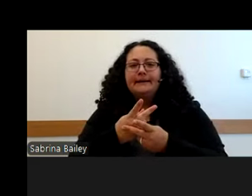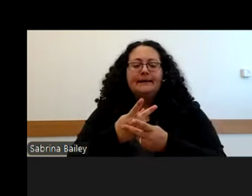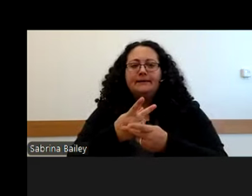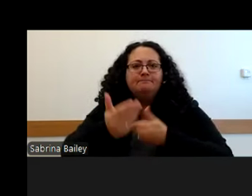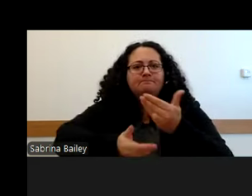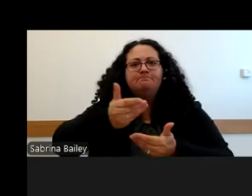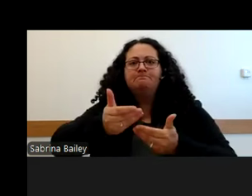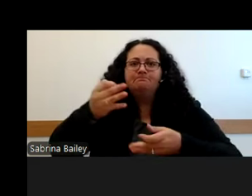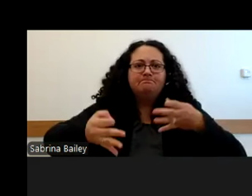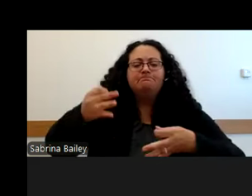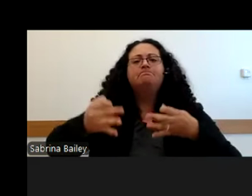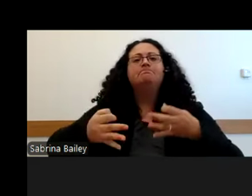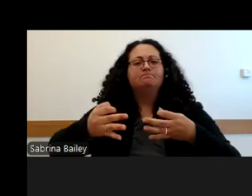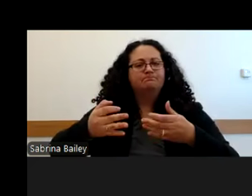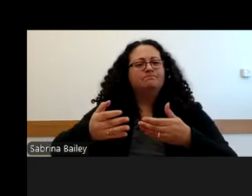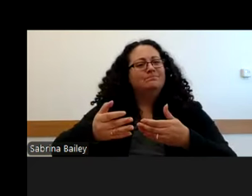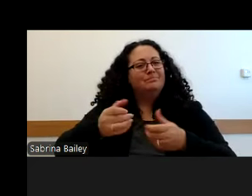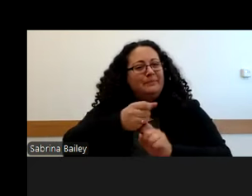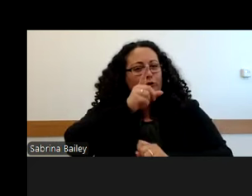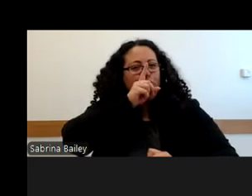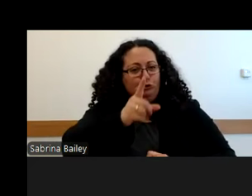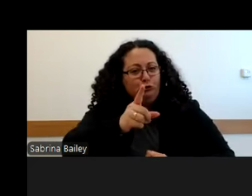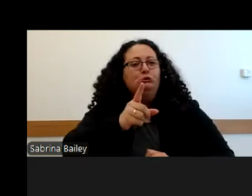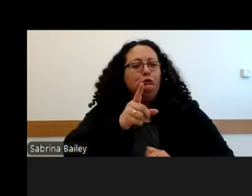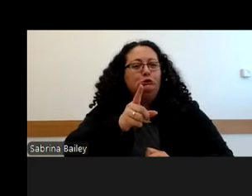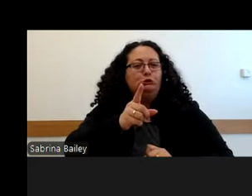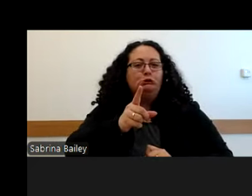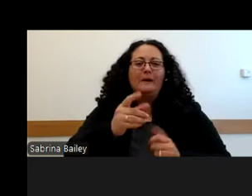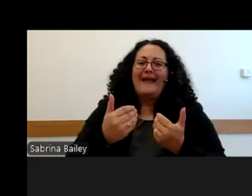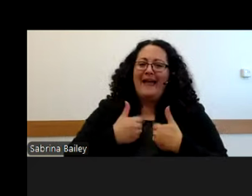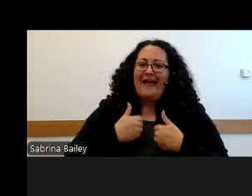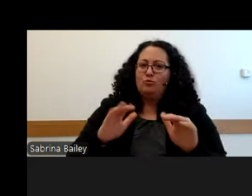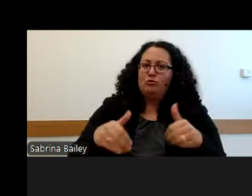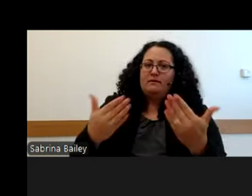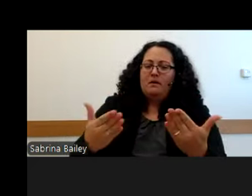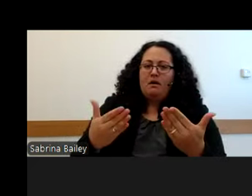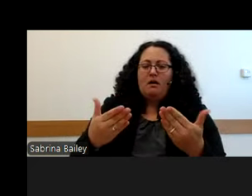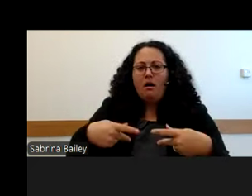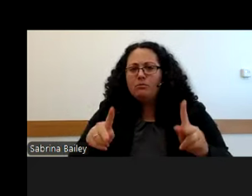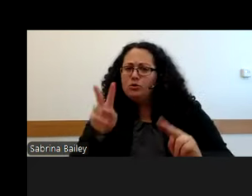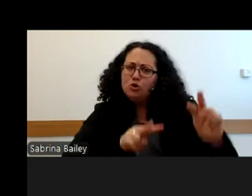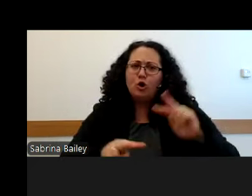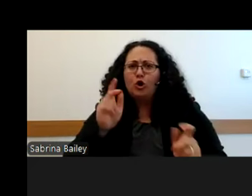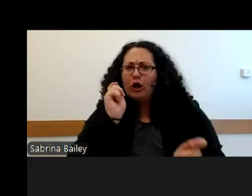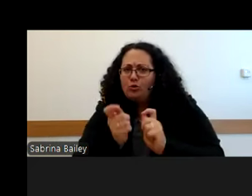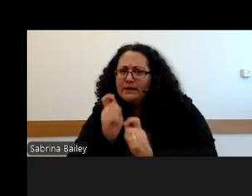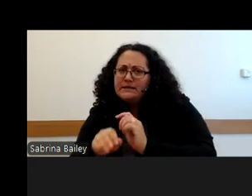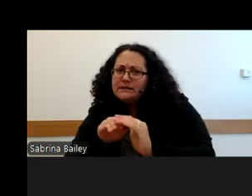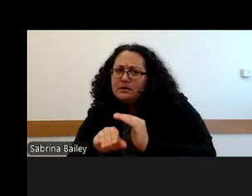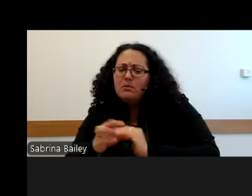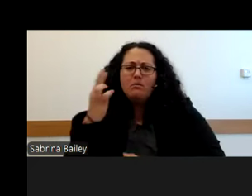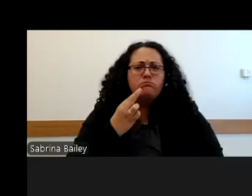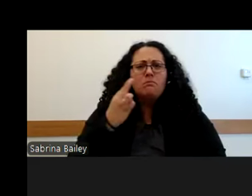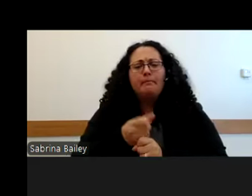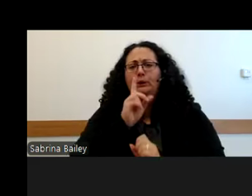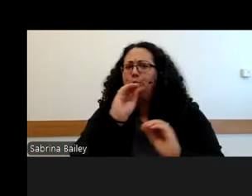process, then you really need to make sure that you have given them an opportunity to look at reasonable accommodation to see if there's any